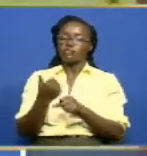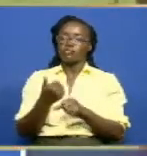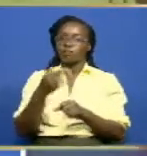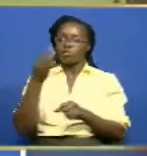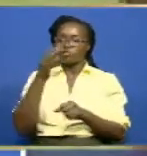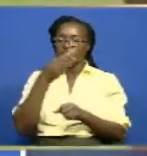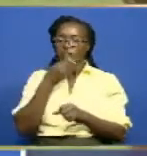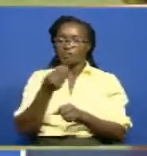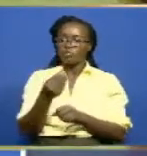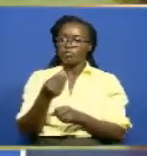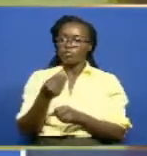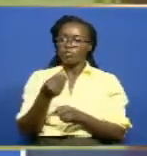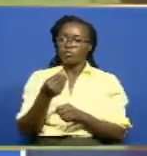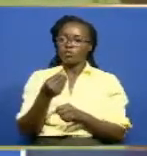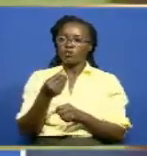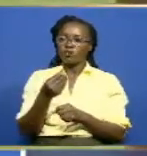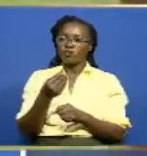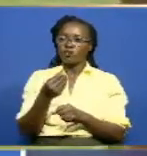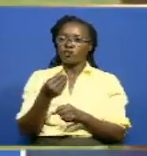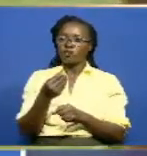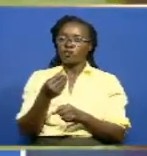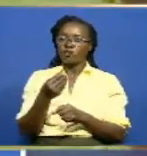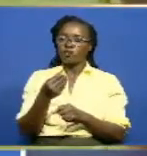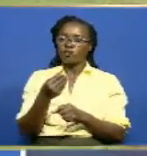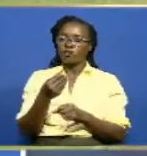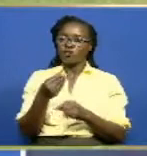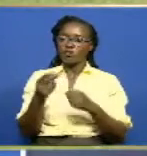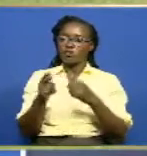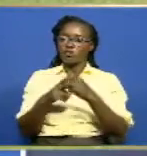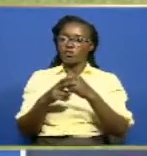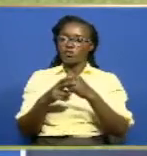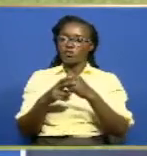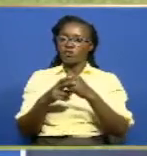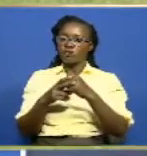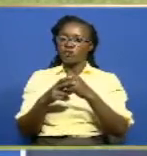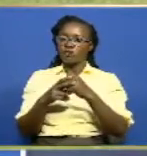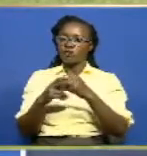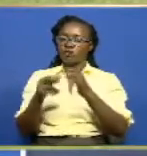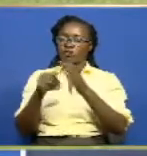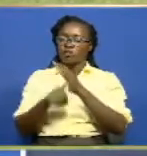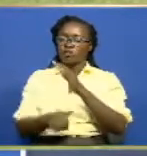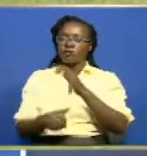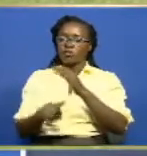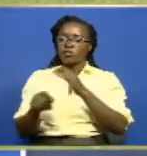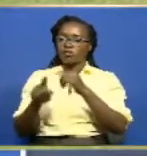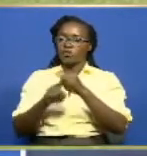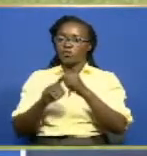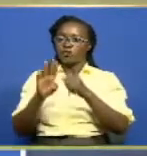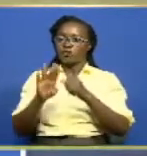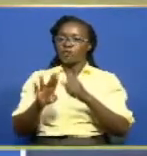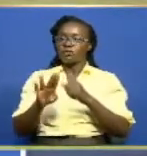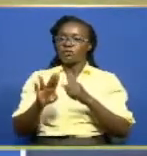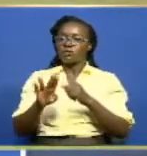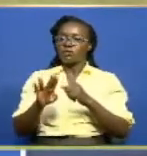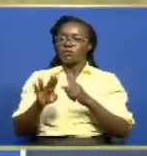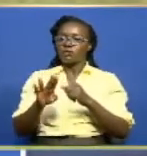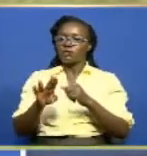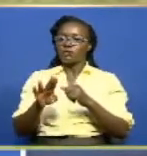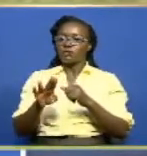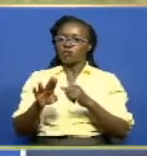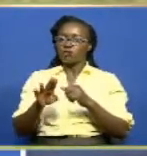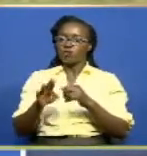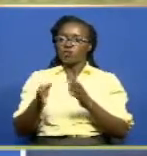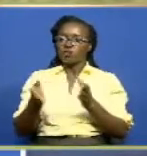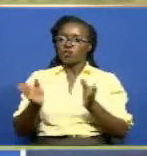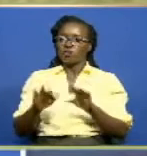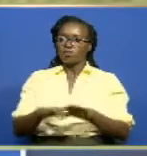Benjamin Herbert topped the leaderboard with a round of 7 under par 64 after picking an eagle and 6 birdies after dropping a